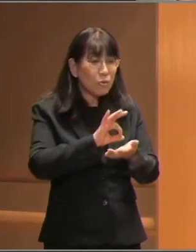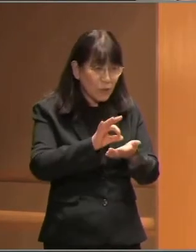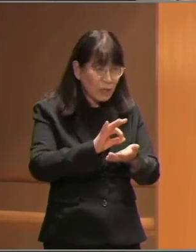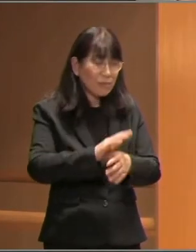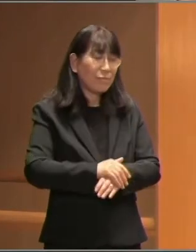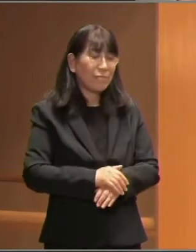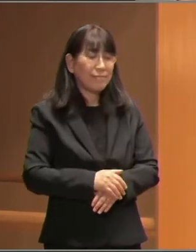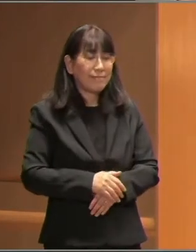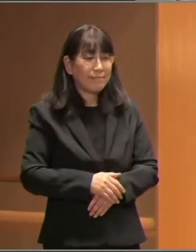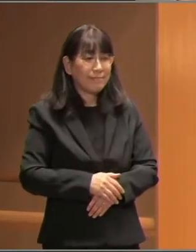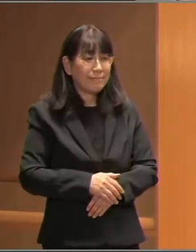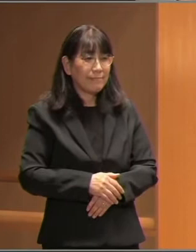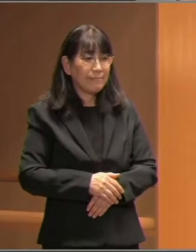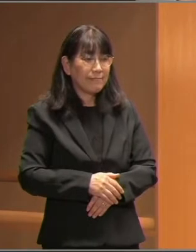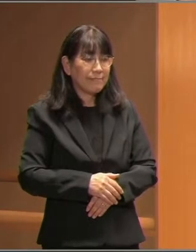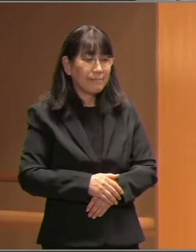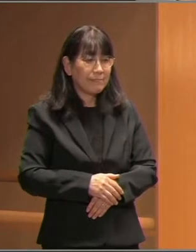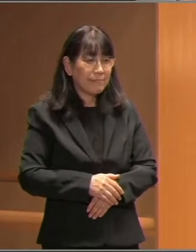nanofiber.